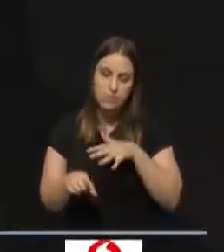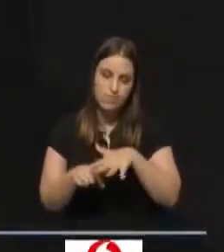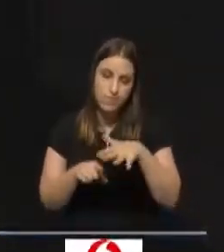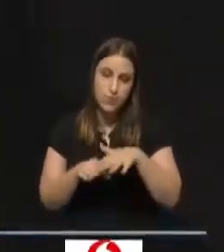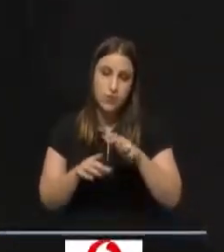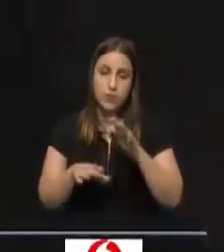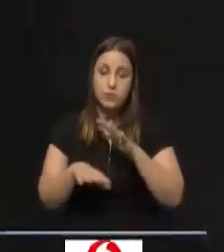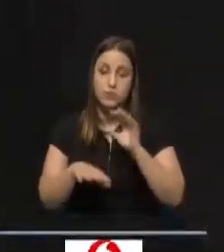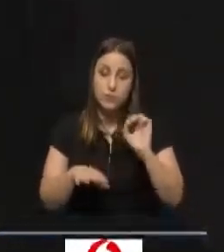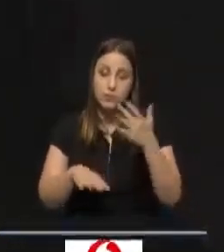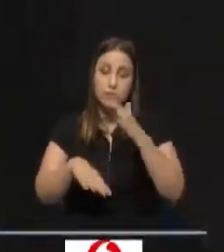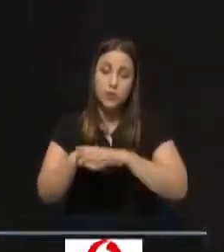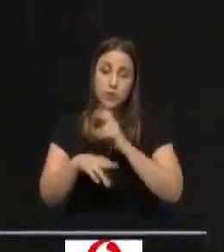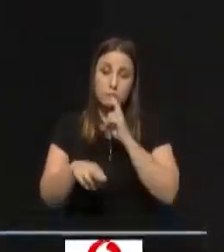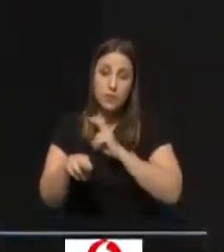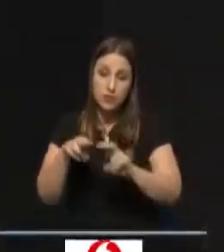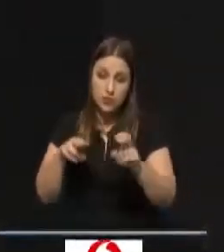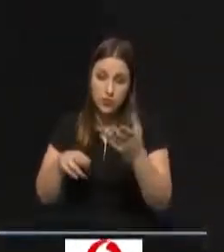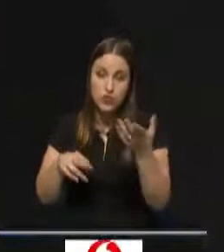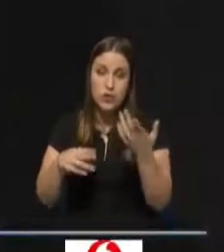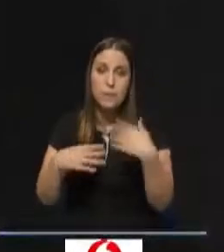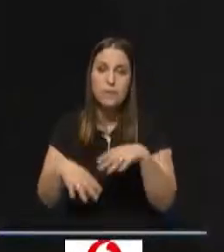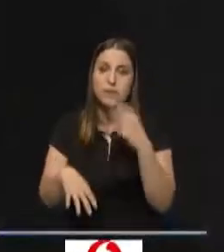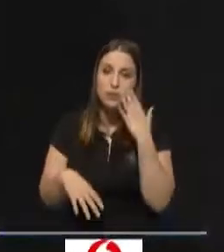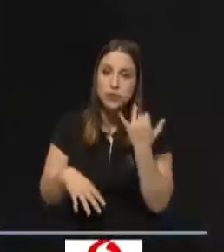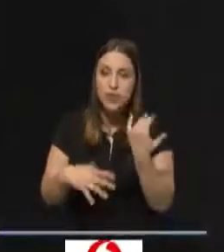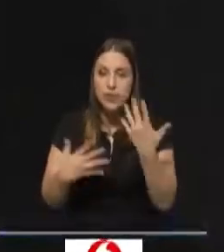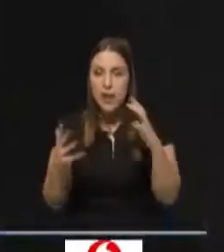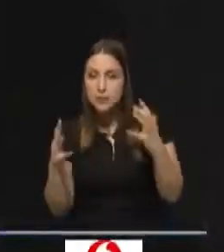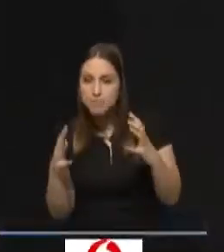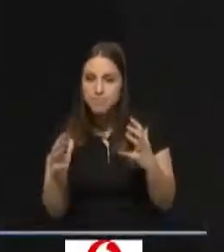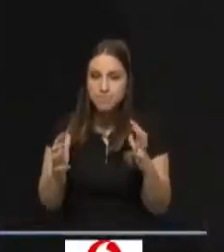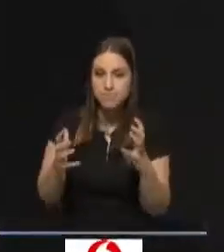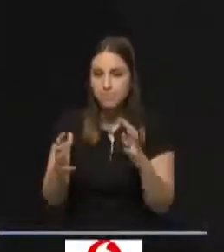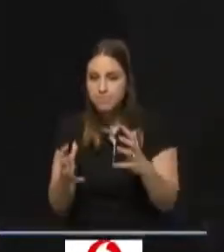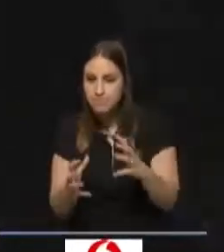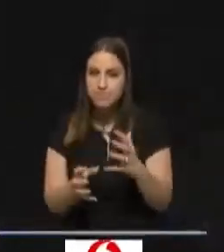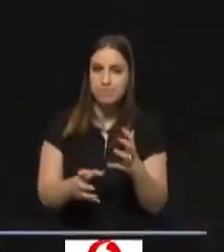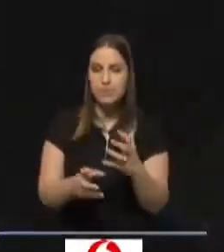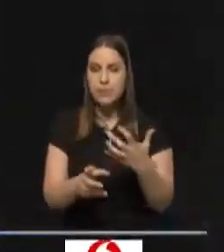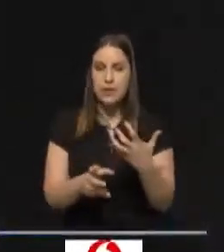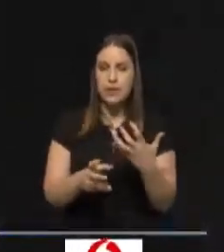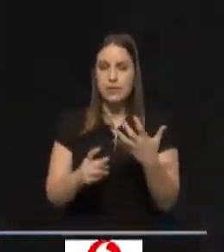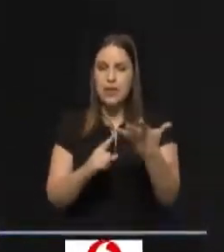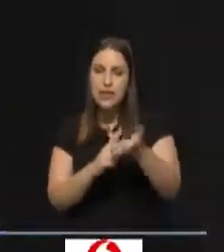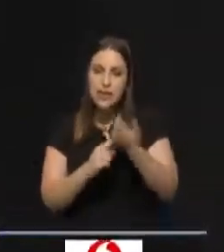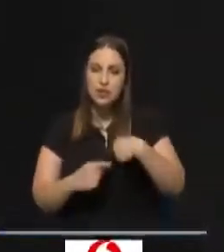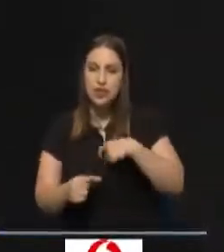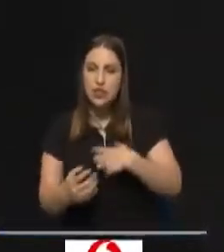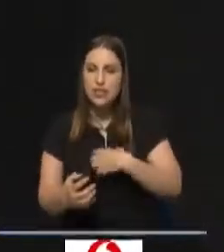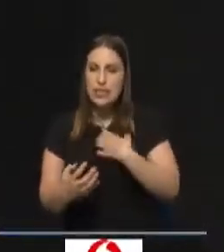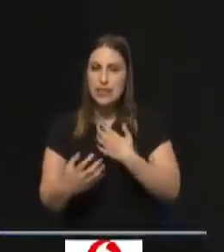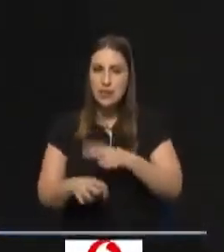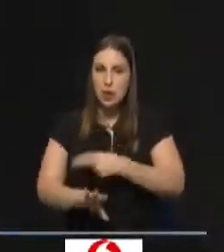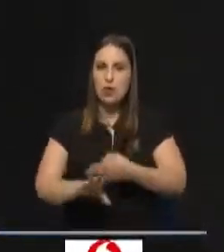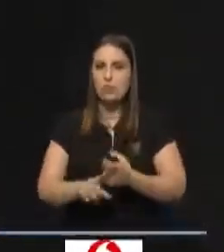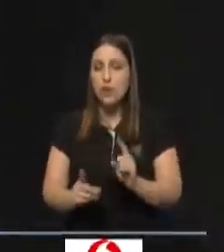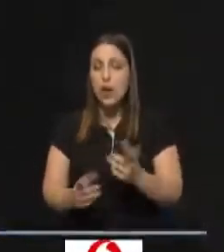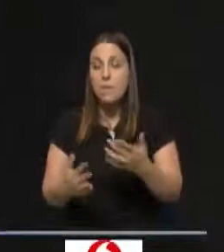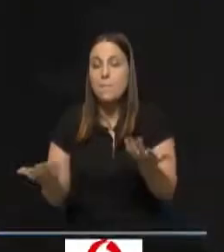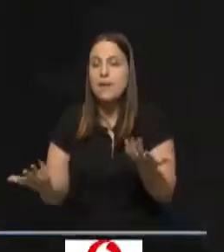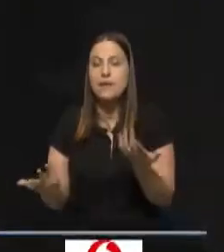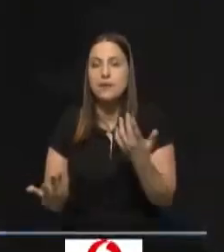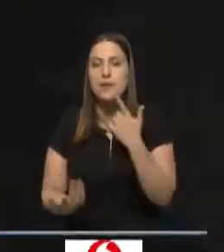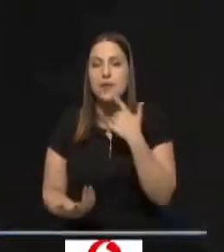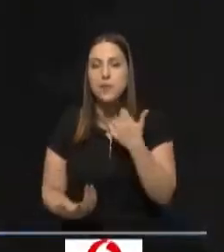impacts in terms of energy. And obviously, we're going to try and mitigate them in terms of reflection of our clients.